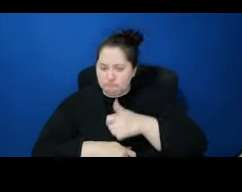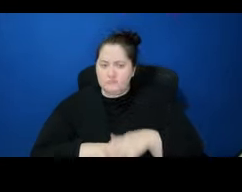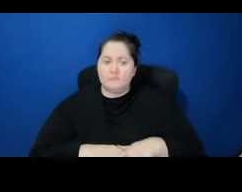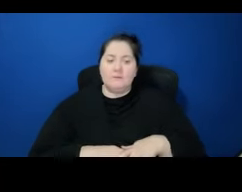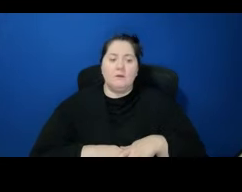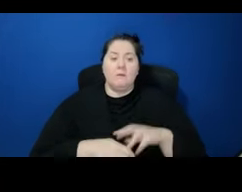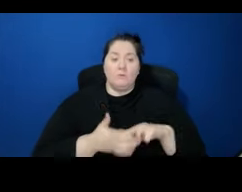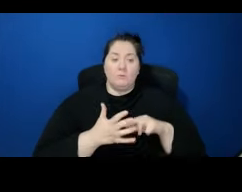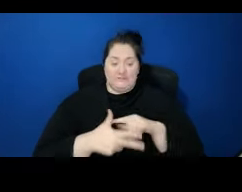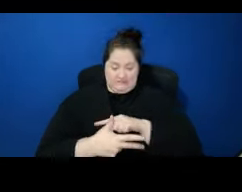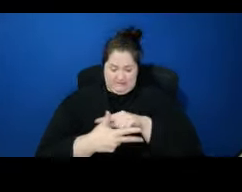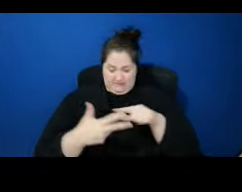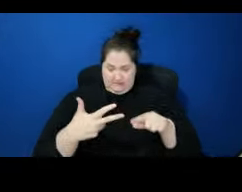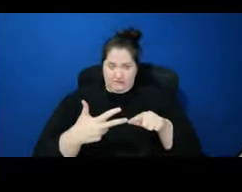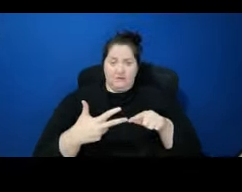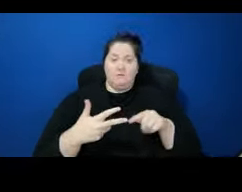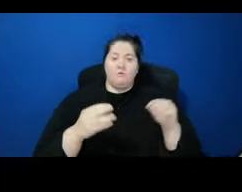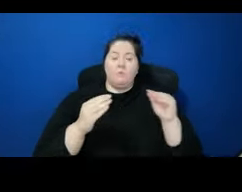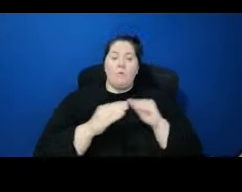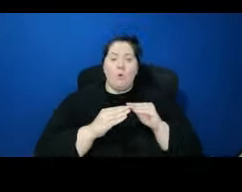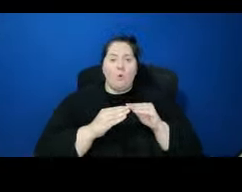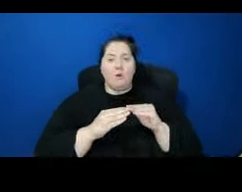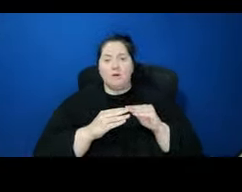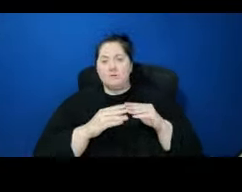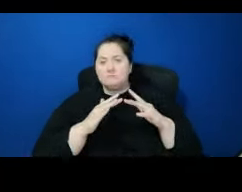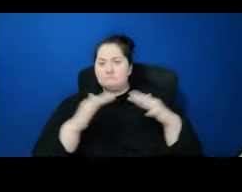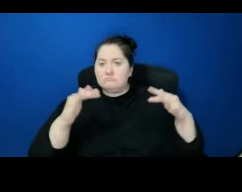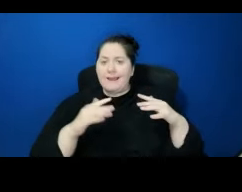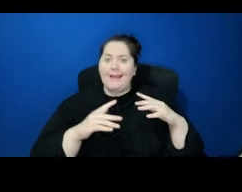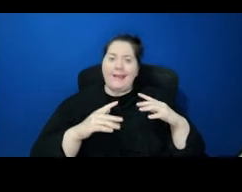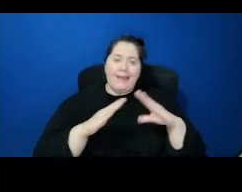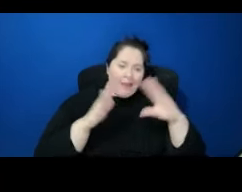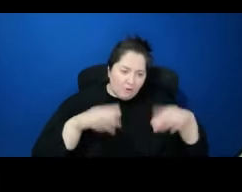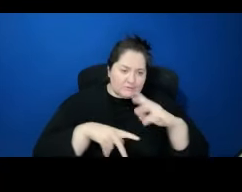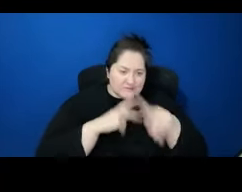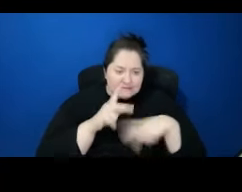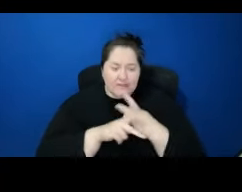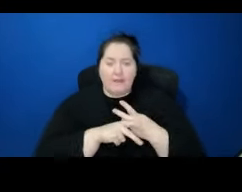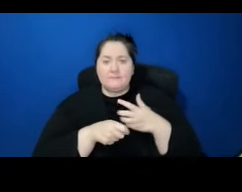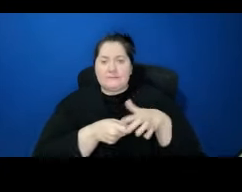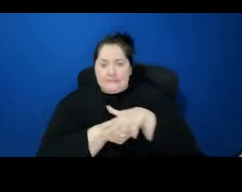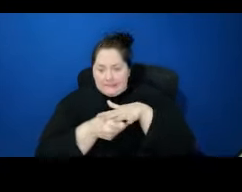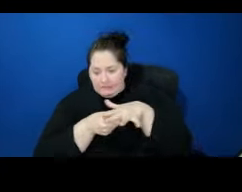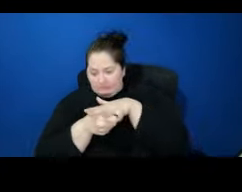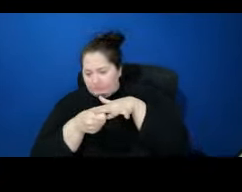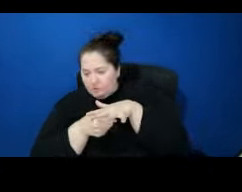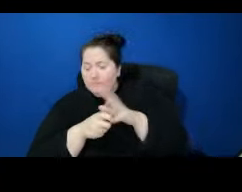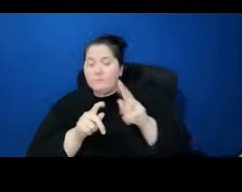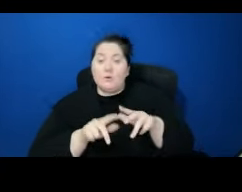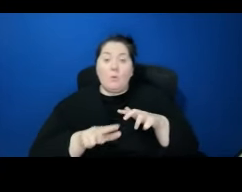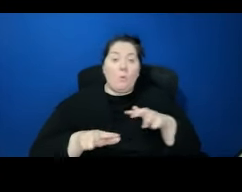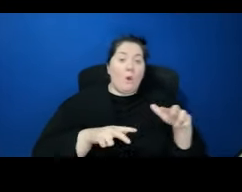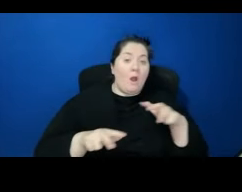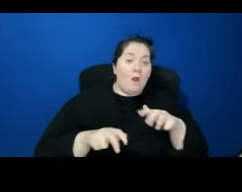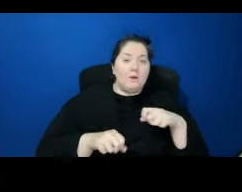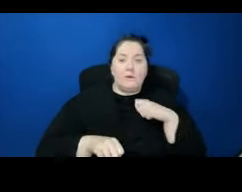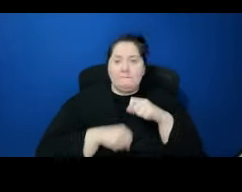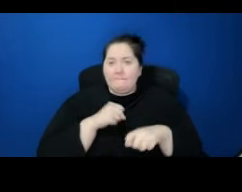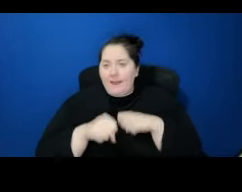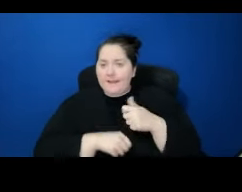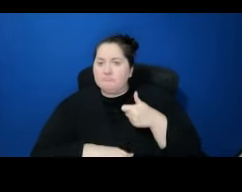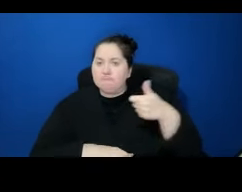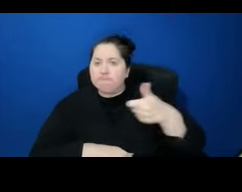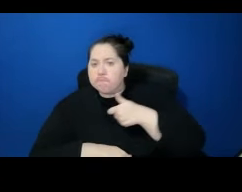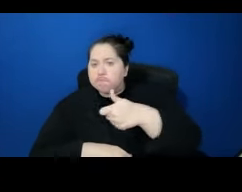allow a greater diversity of housing types in neighborhoods located in places where people can walk and bike to everyday needs